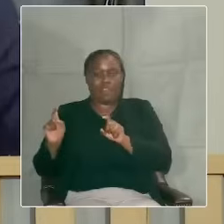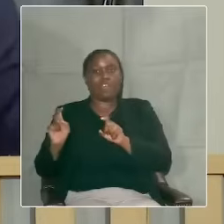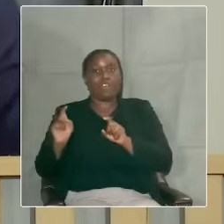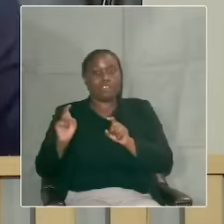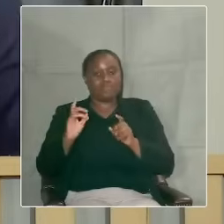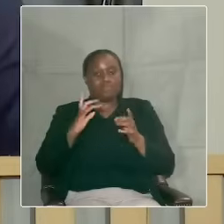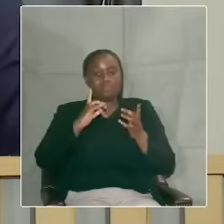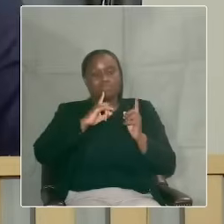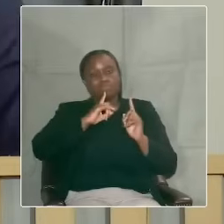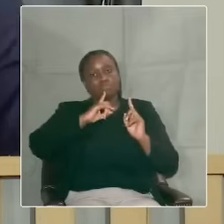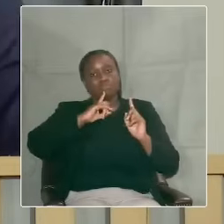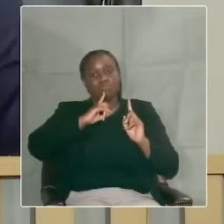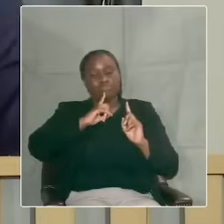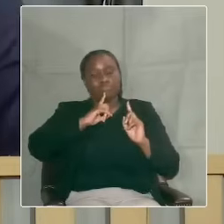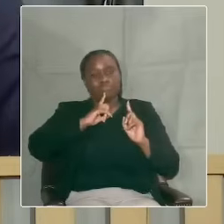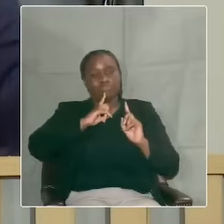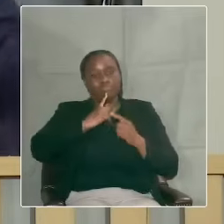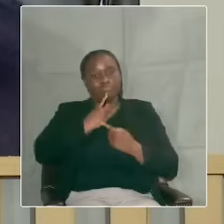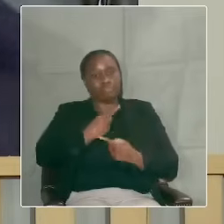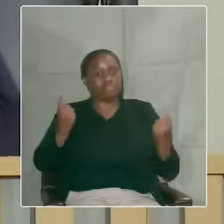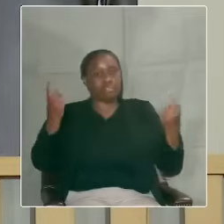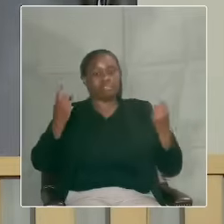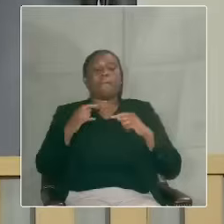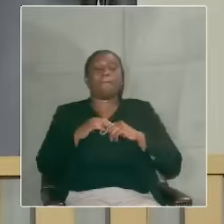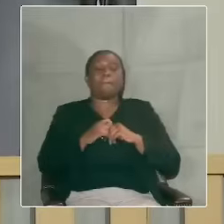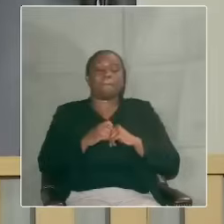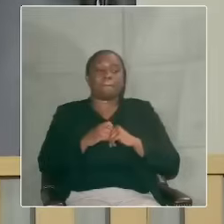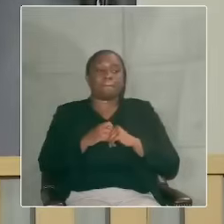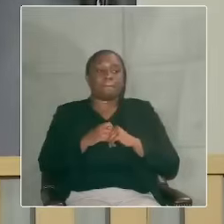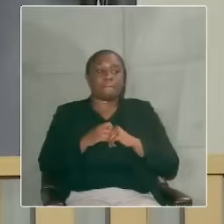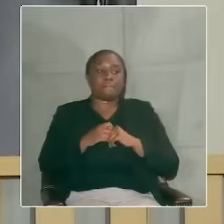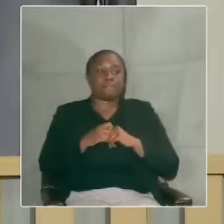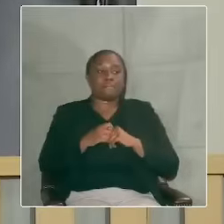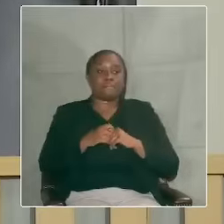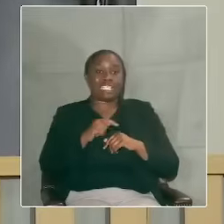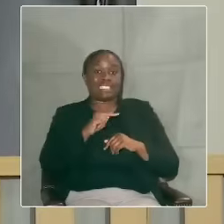issued that the